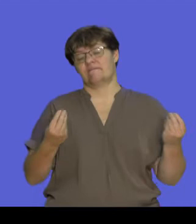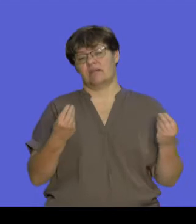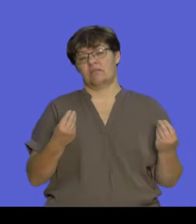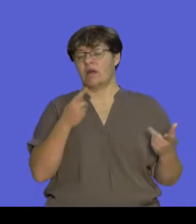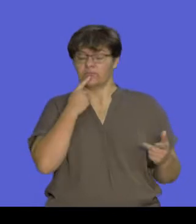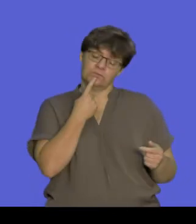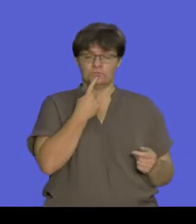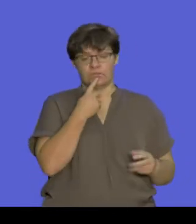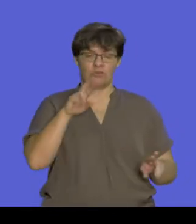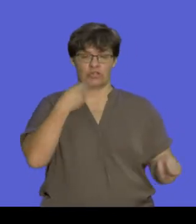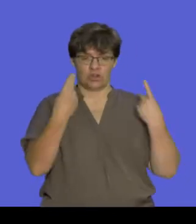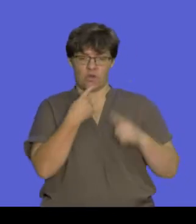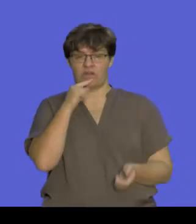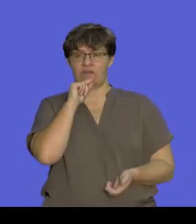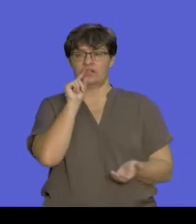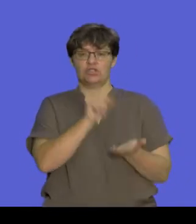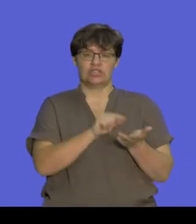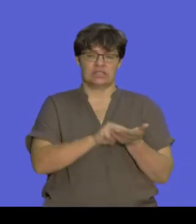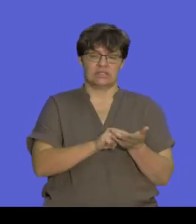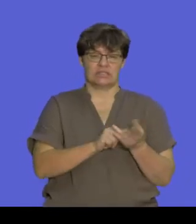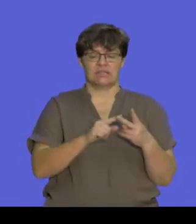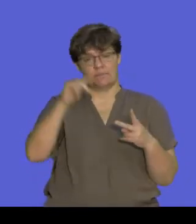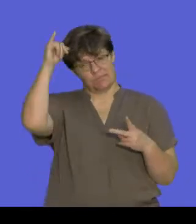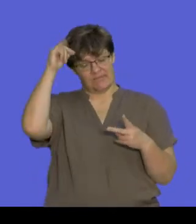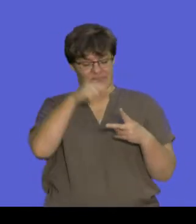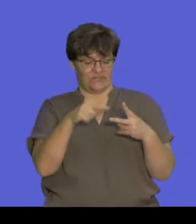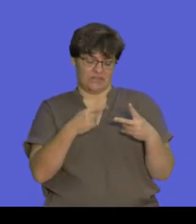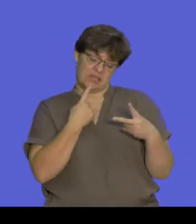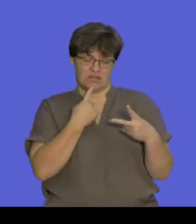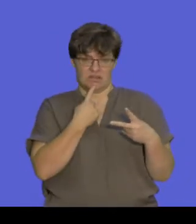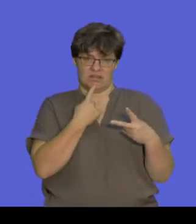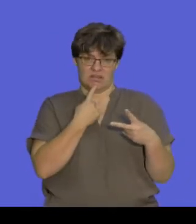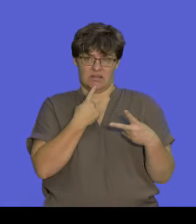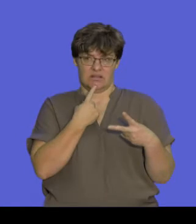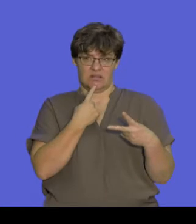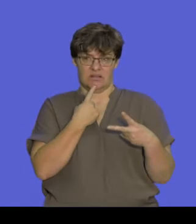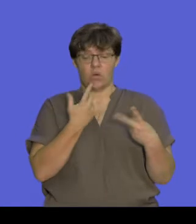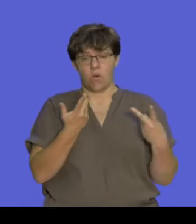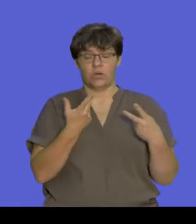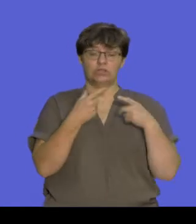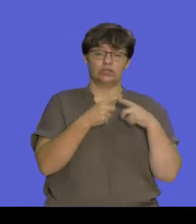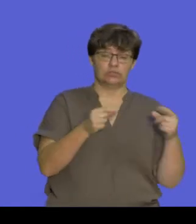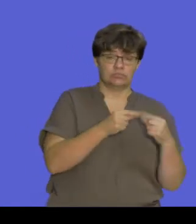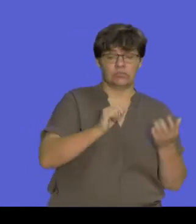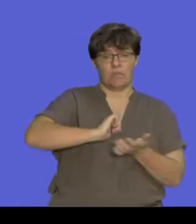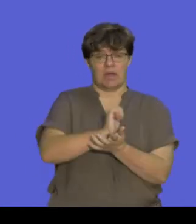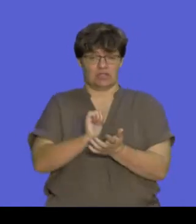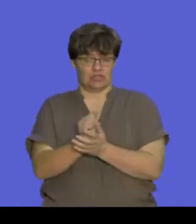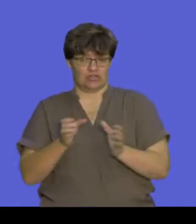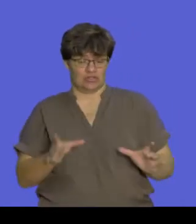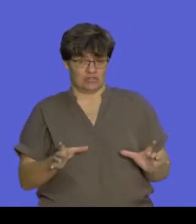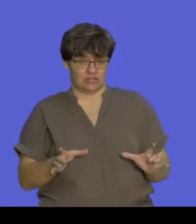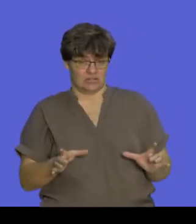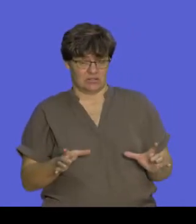restaurant of chicken or beef, and then on top of that, chips or mash, we can